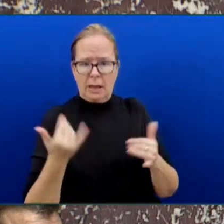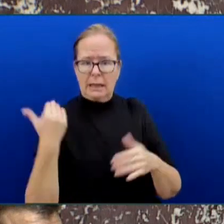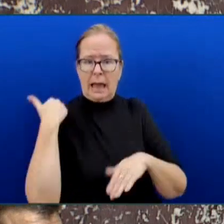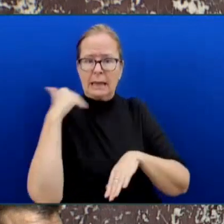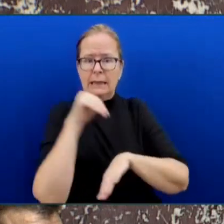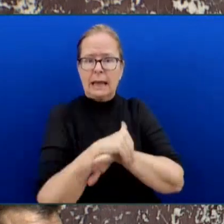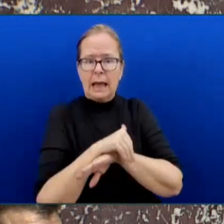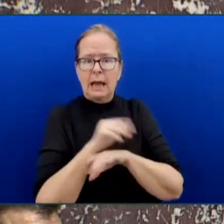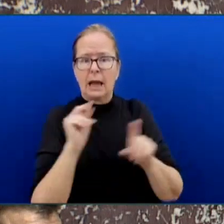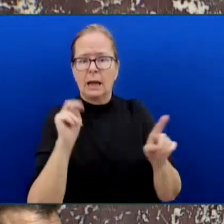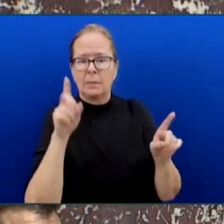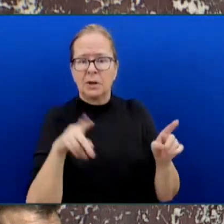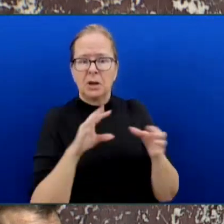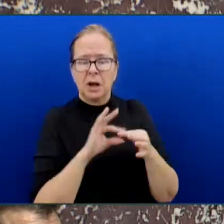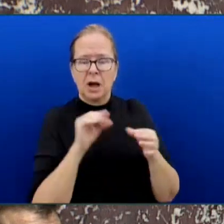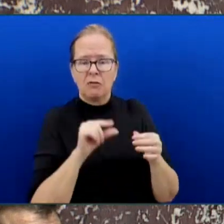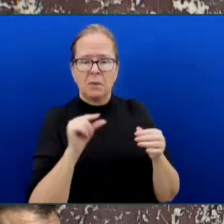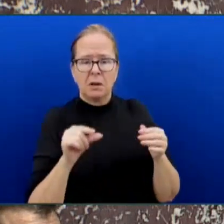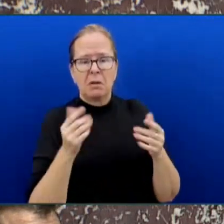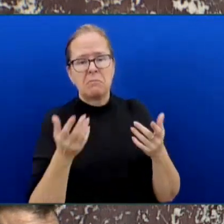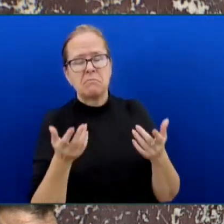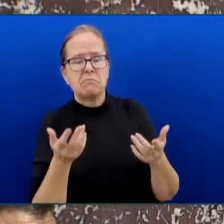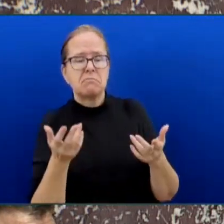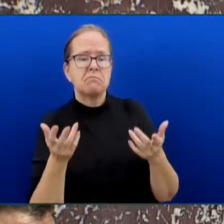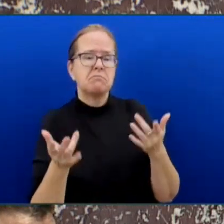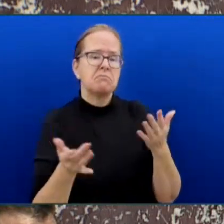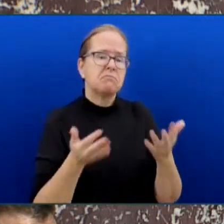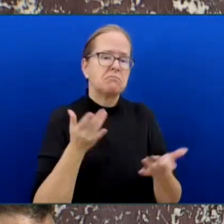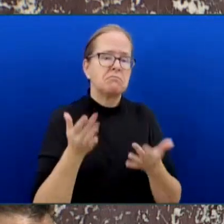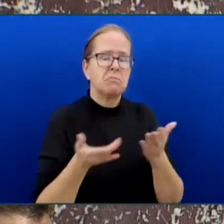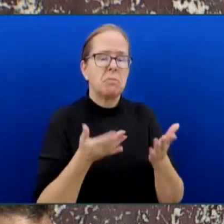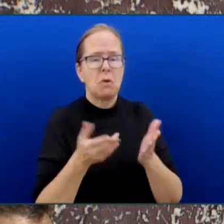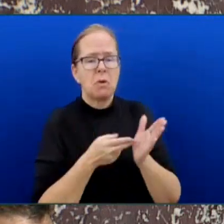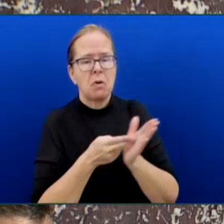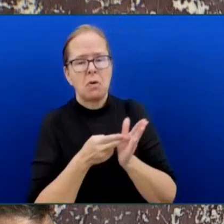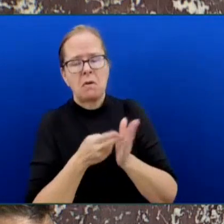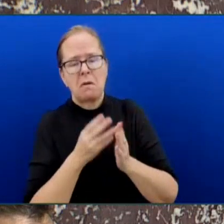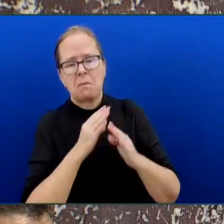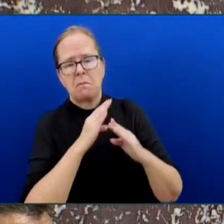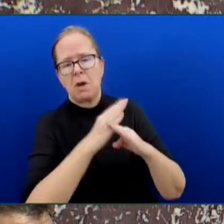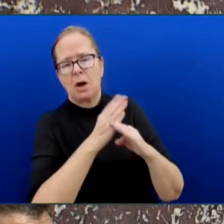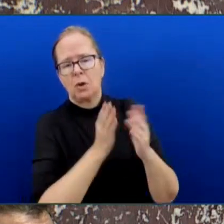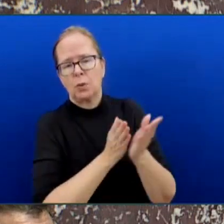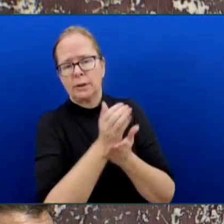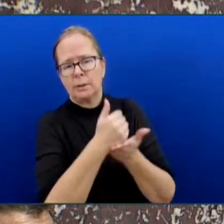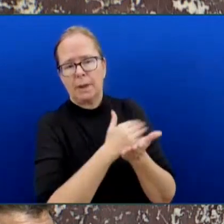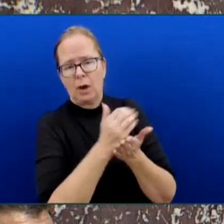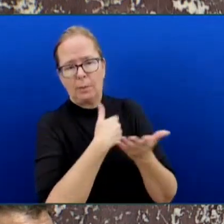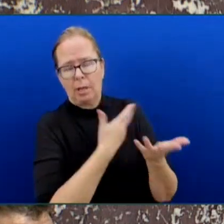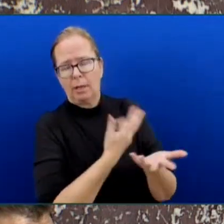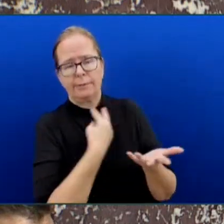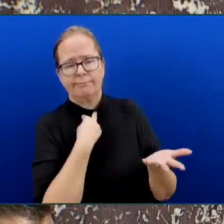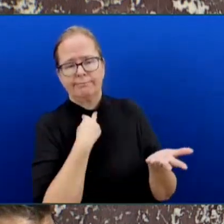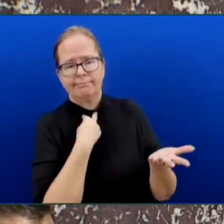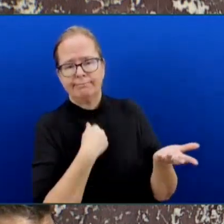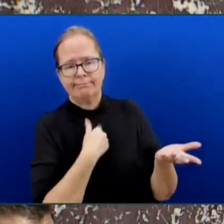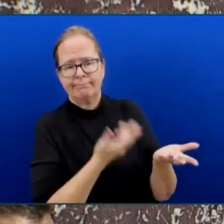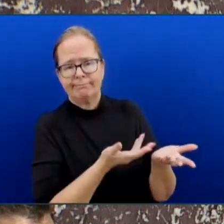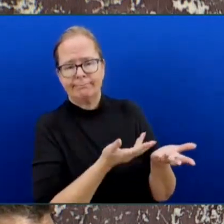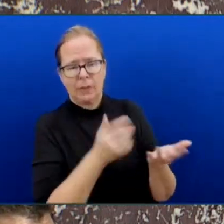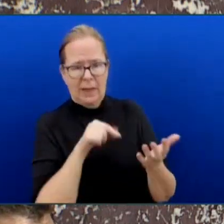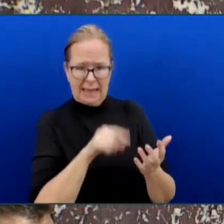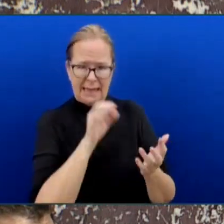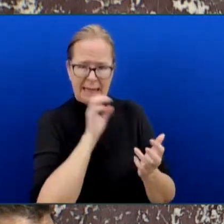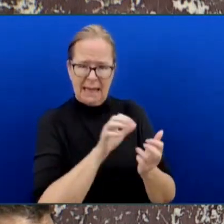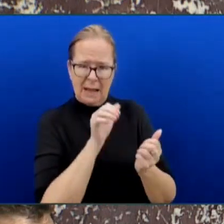making sure there's not transparency in this place, decided that public accounts can no longer do the most basic work they do, which is actually